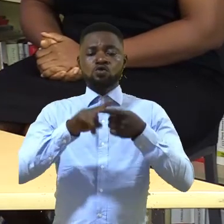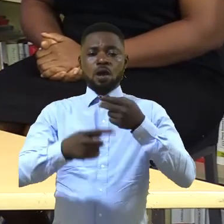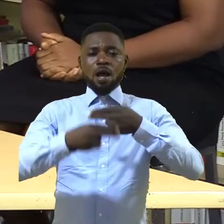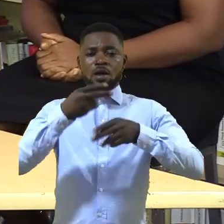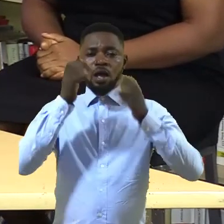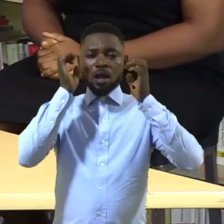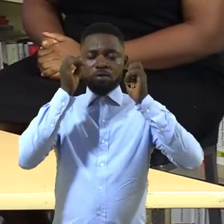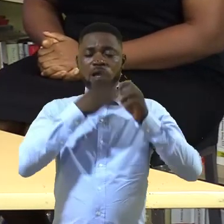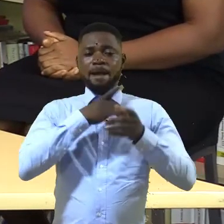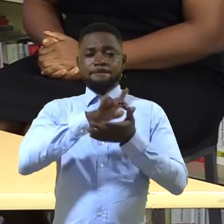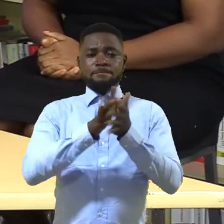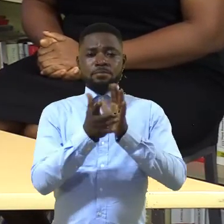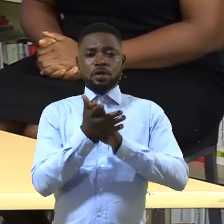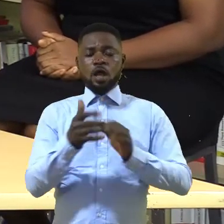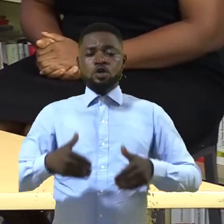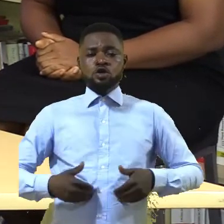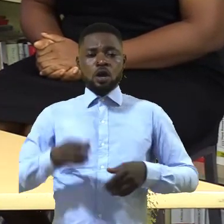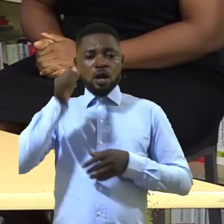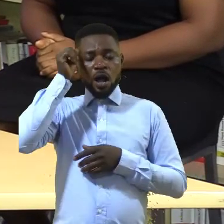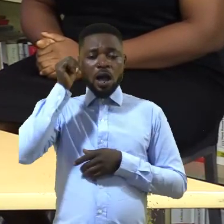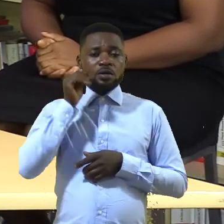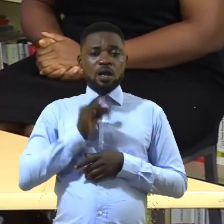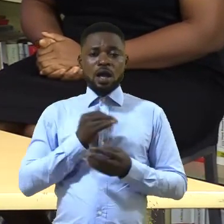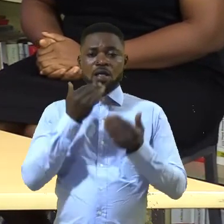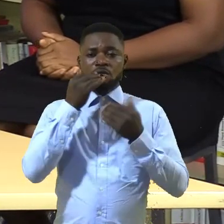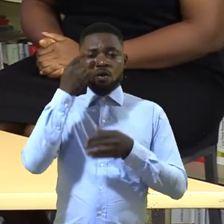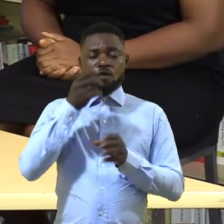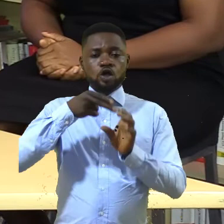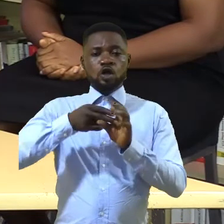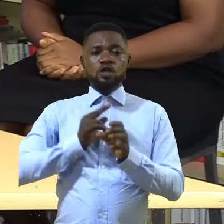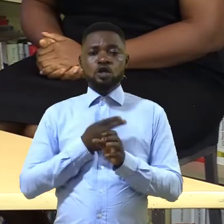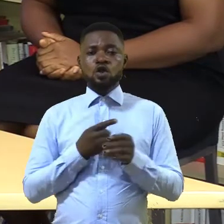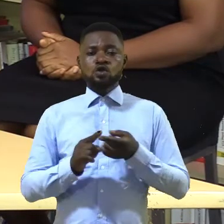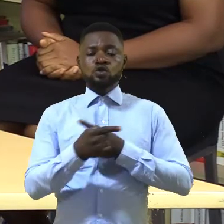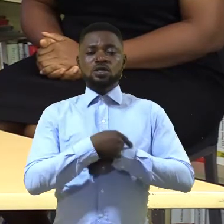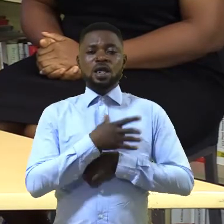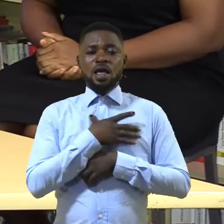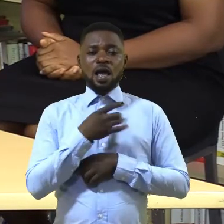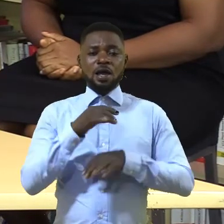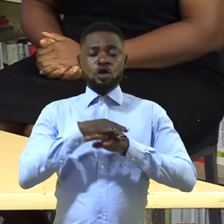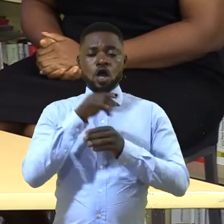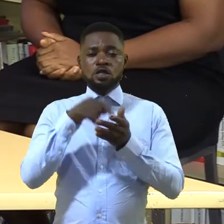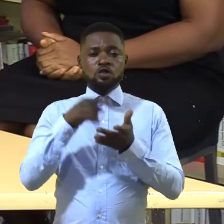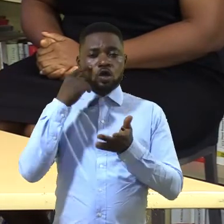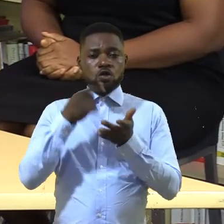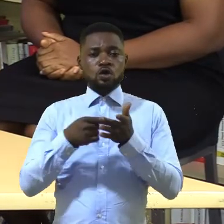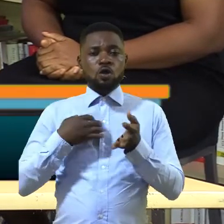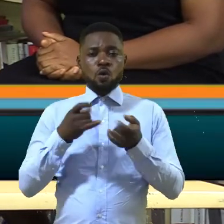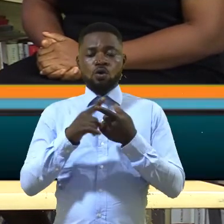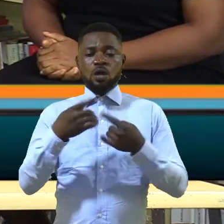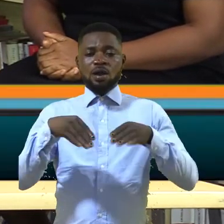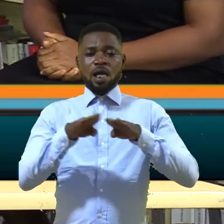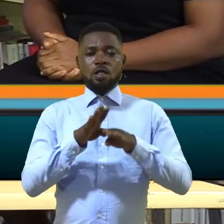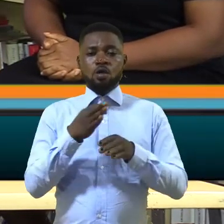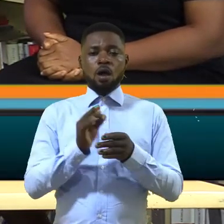education and then become young adults. I thank you for joining us today, and on this note, we're going to be rounding